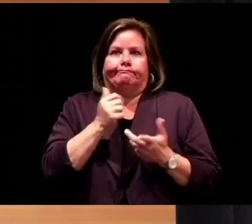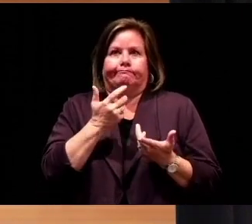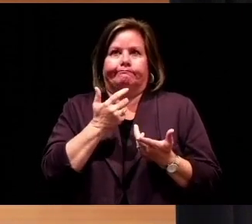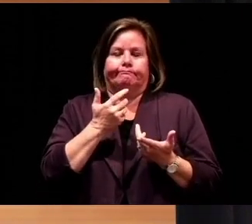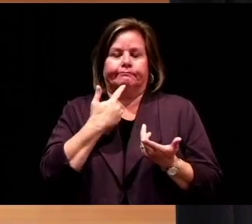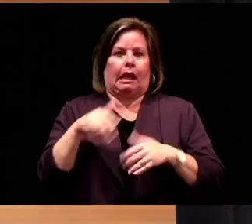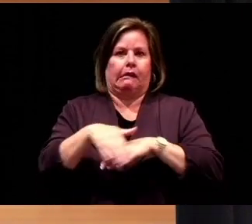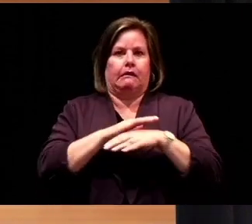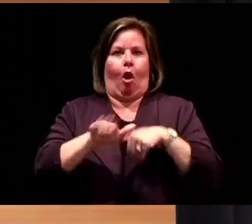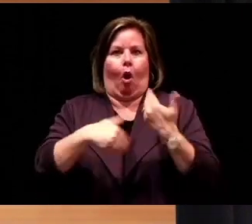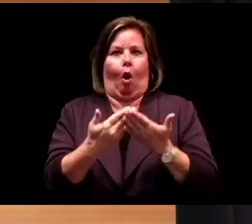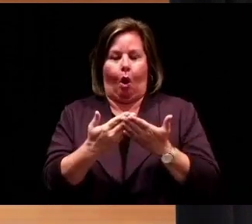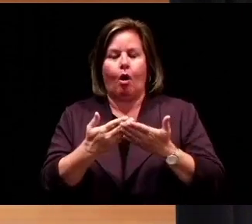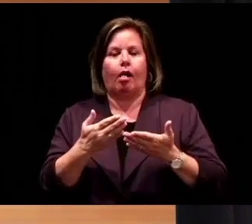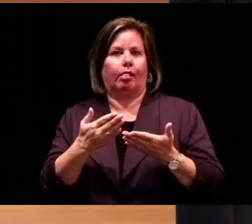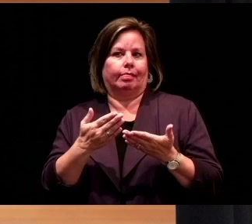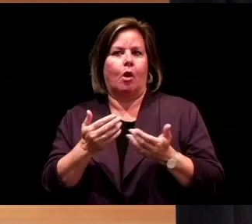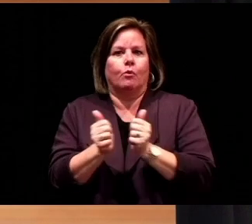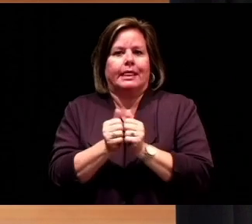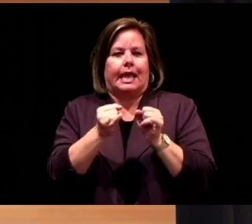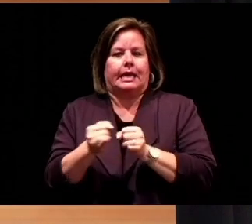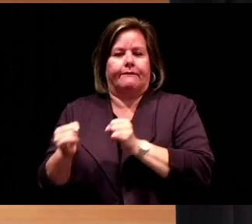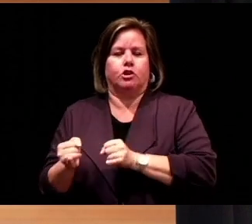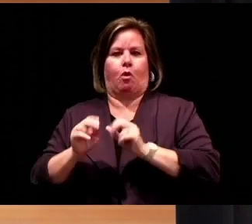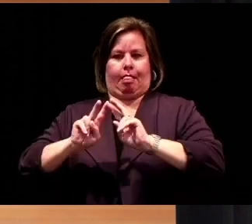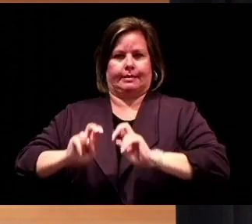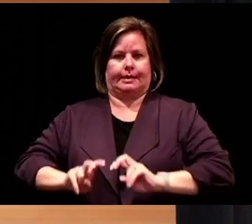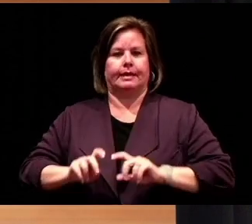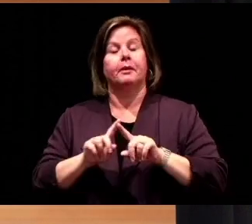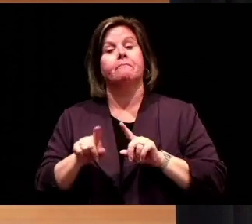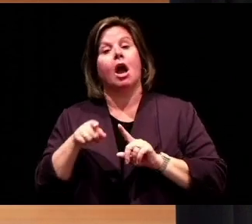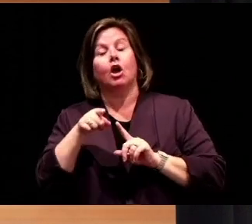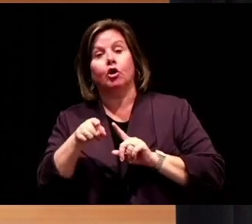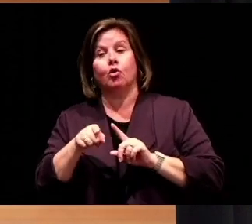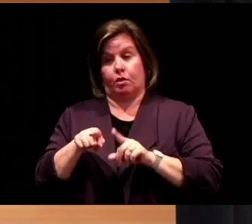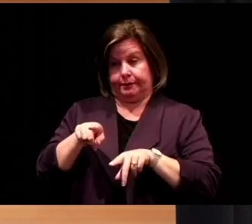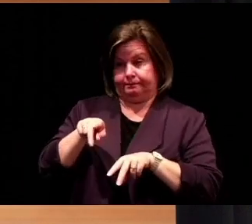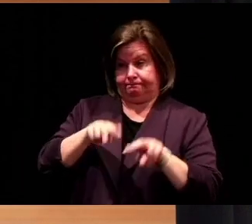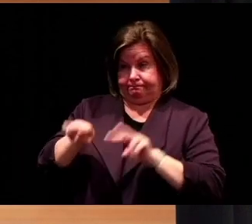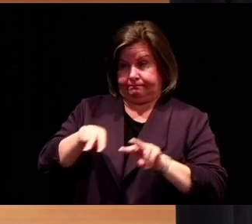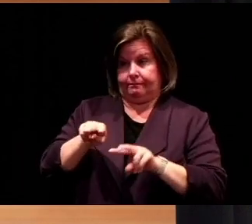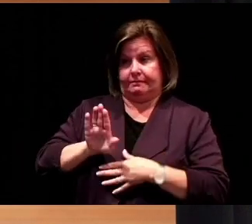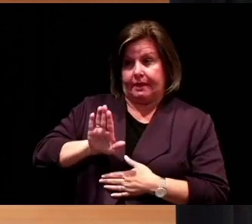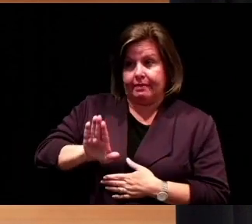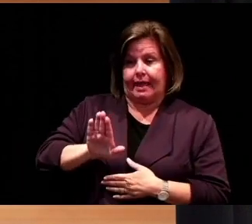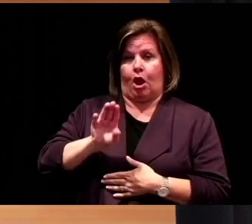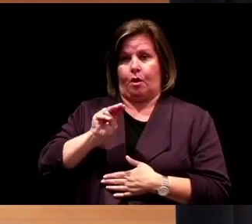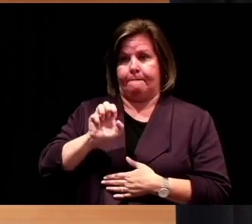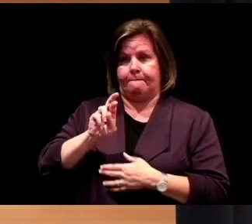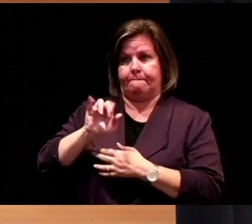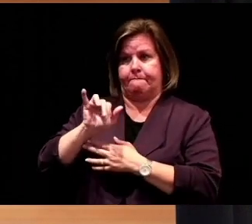say, provide a less discriminatory alternative. And like Steve said, the first element is the real